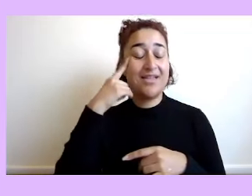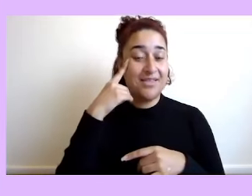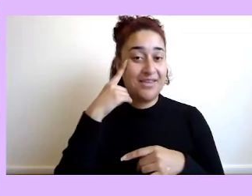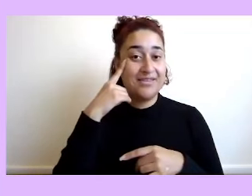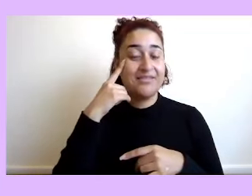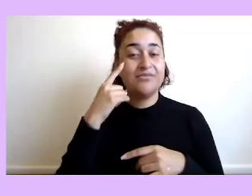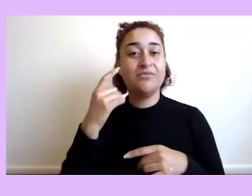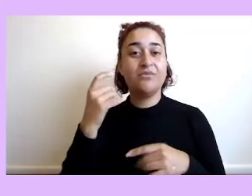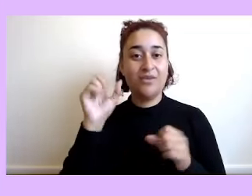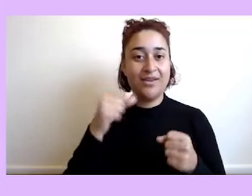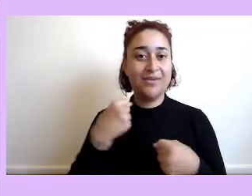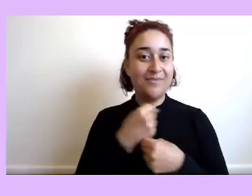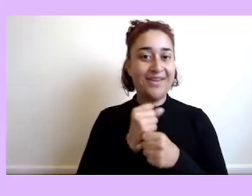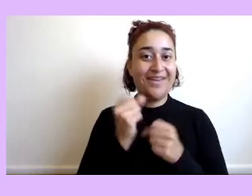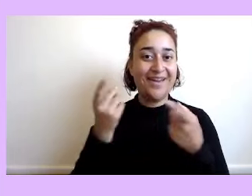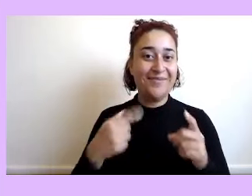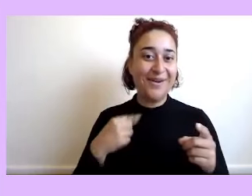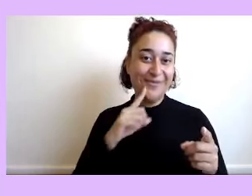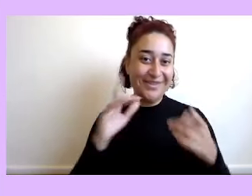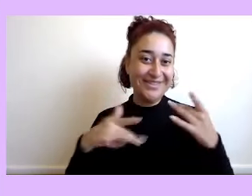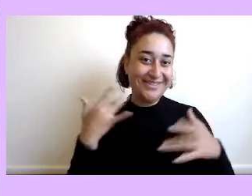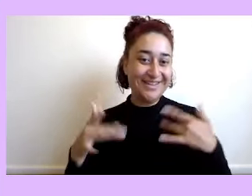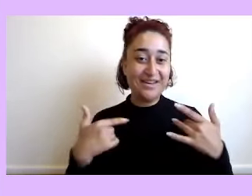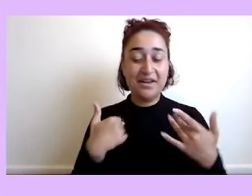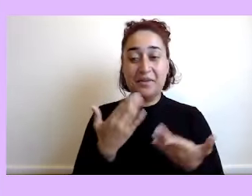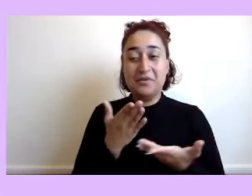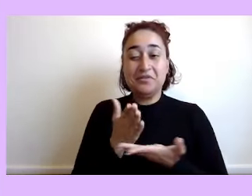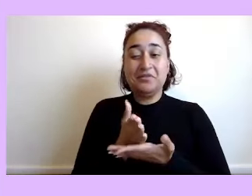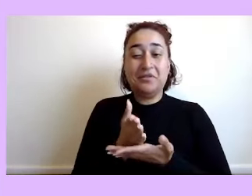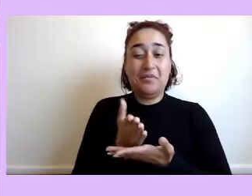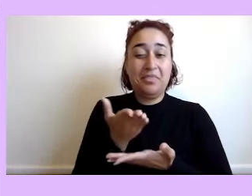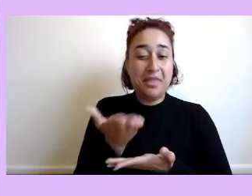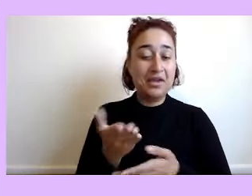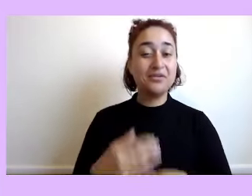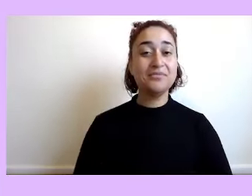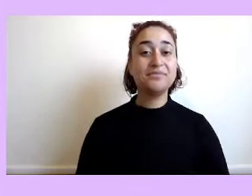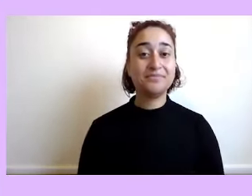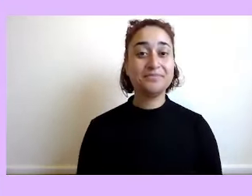and I'm gonna stop there.